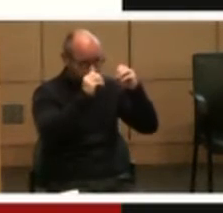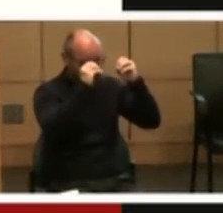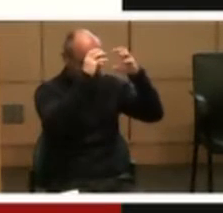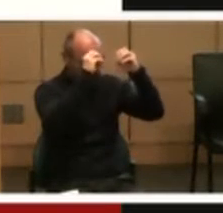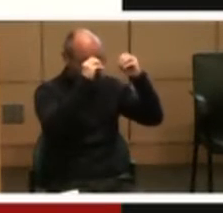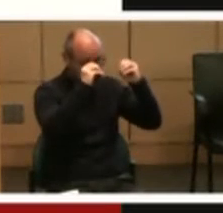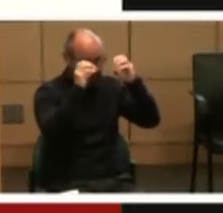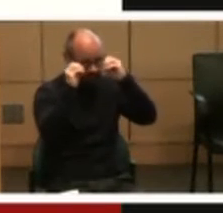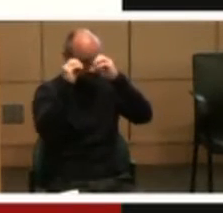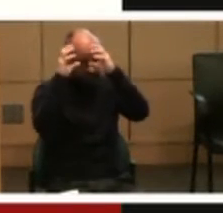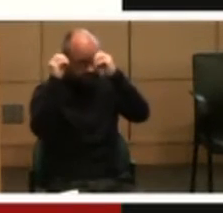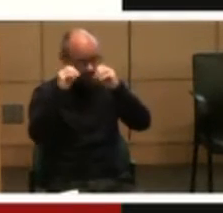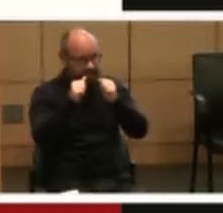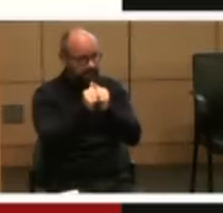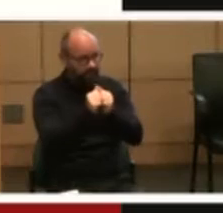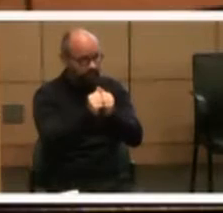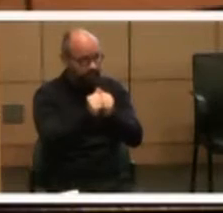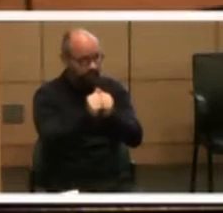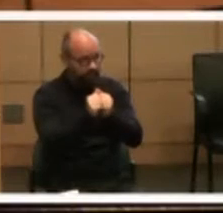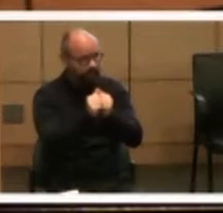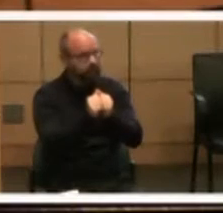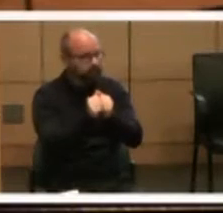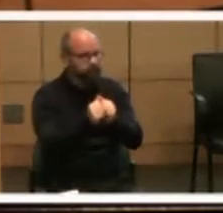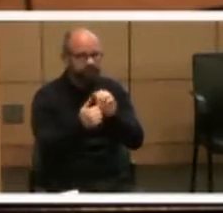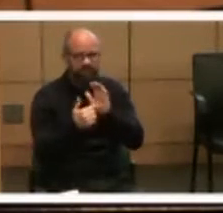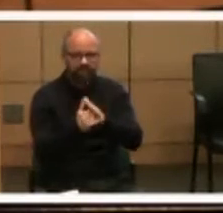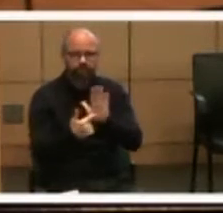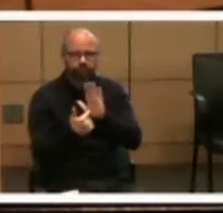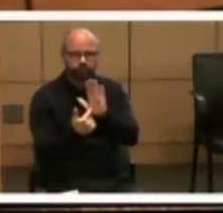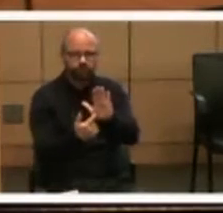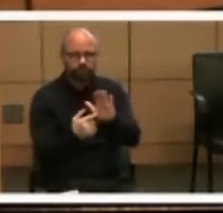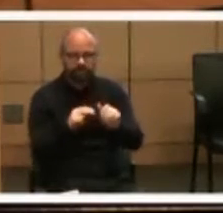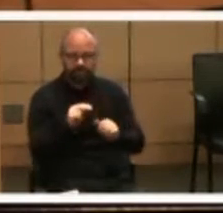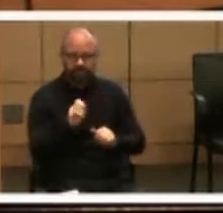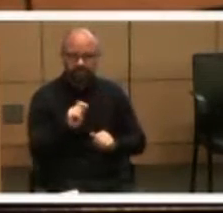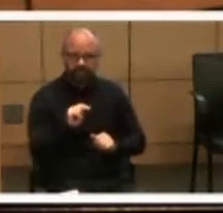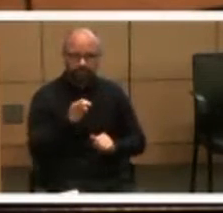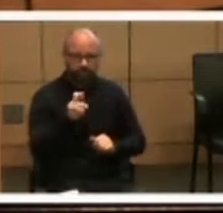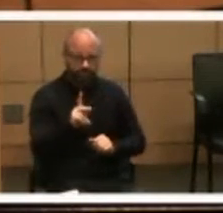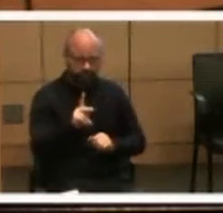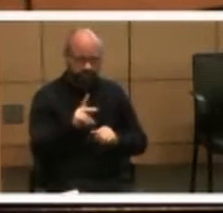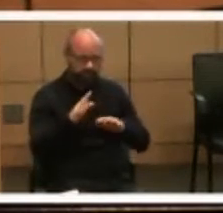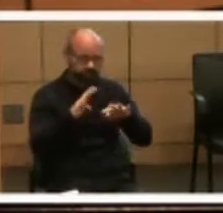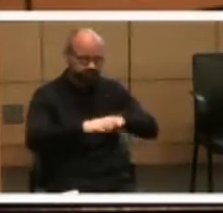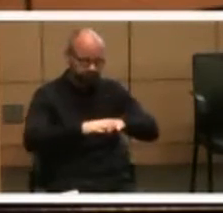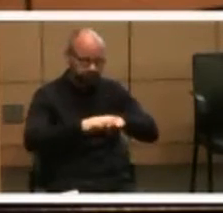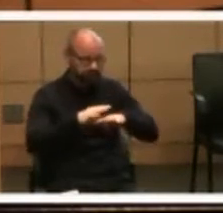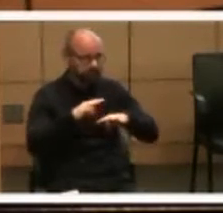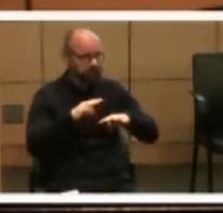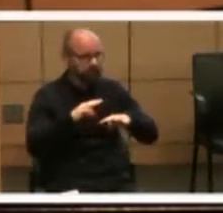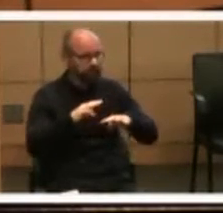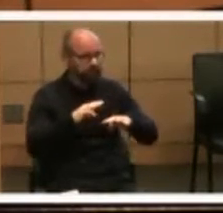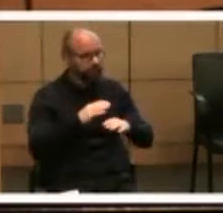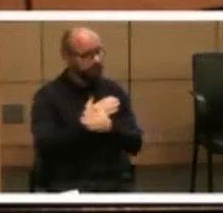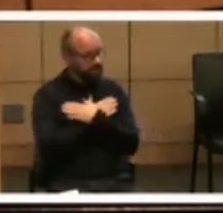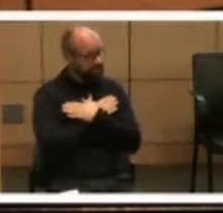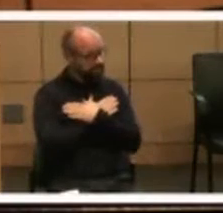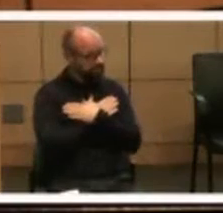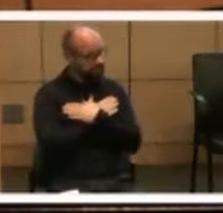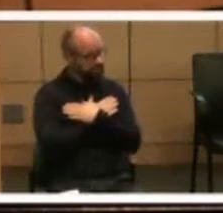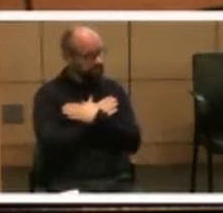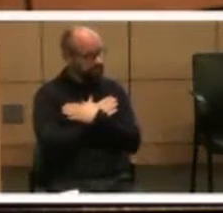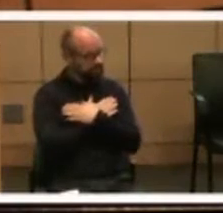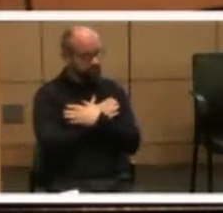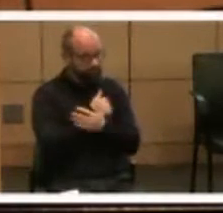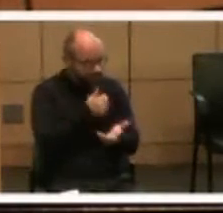levels fluctuate together, are thought to reflect networks. And so the advantage is that it's passive. You don't have to have their